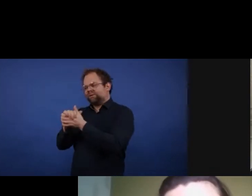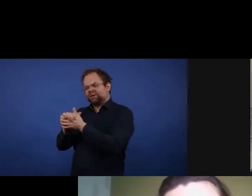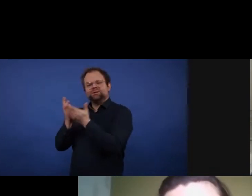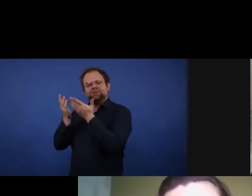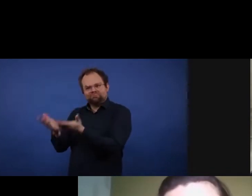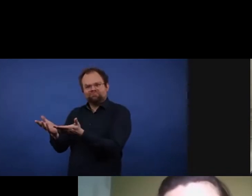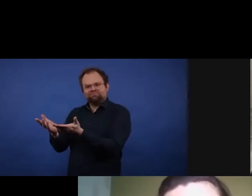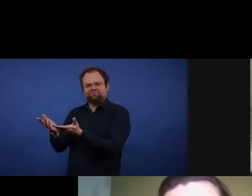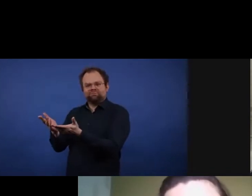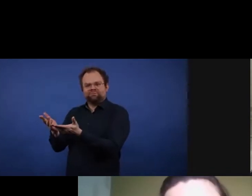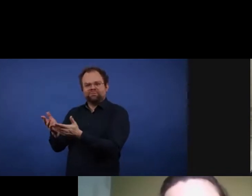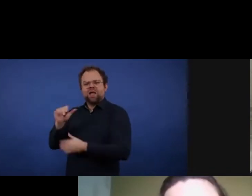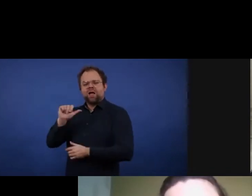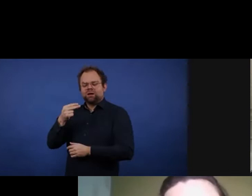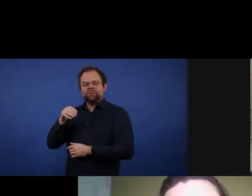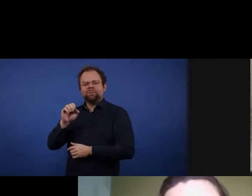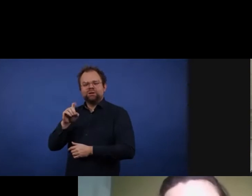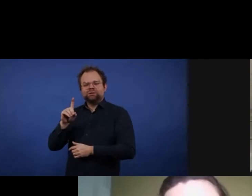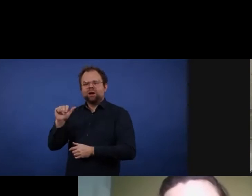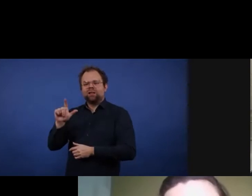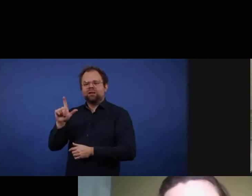Ahmed, turn on your microphone, please.